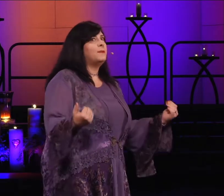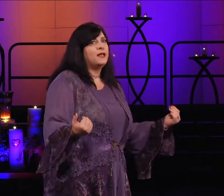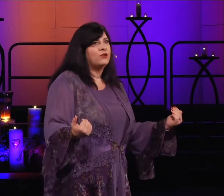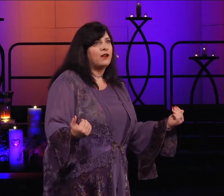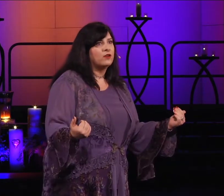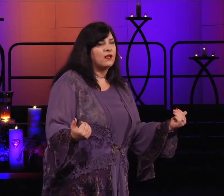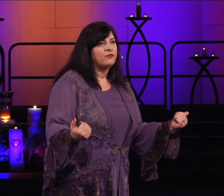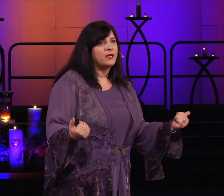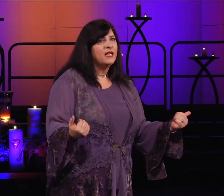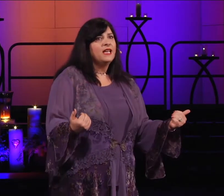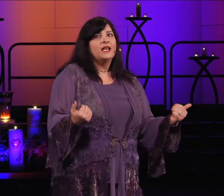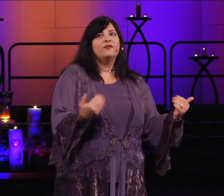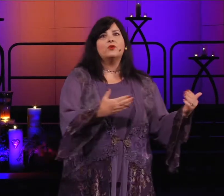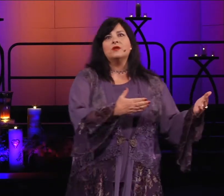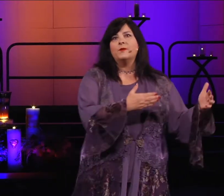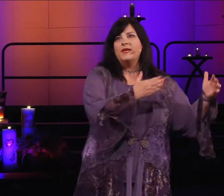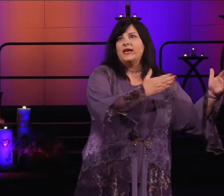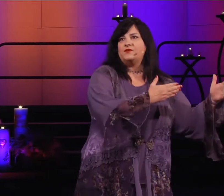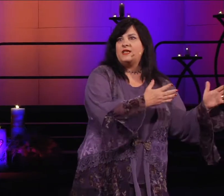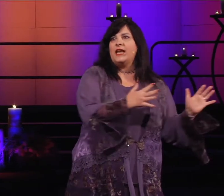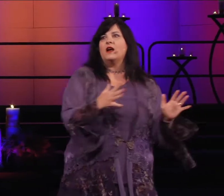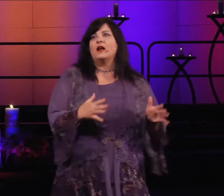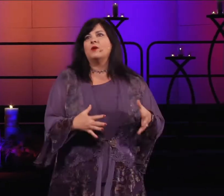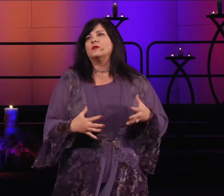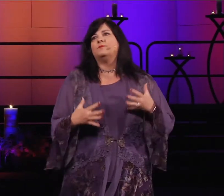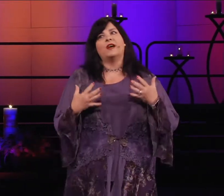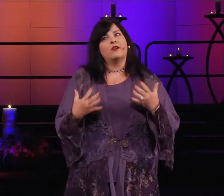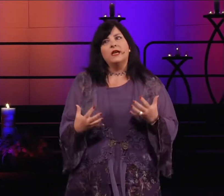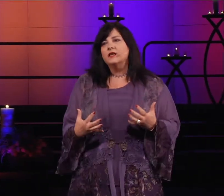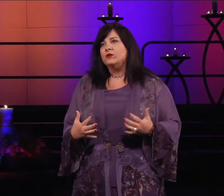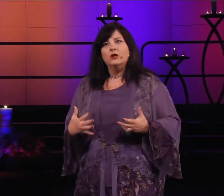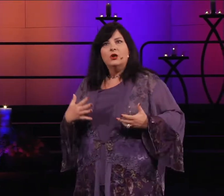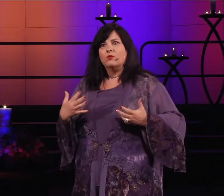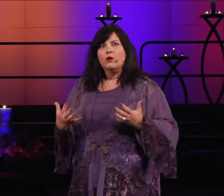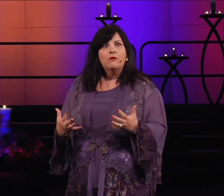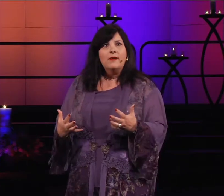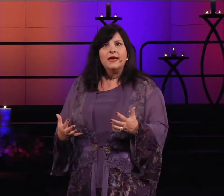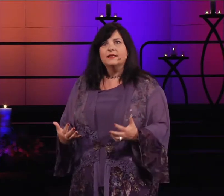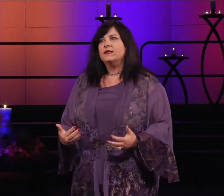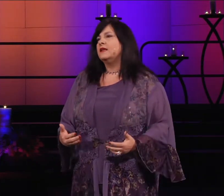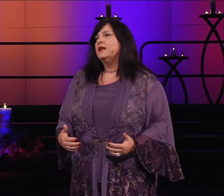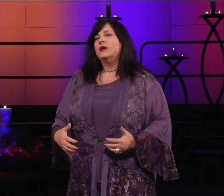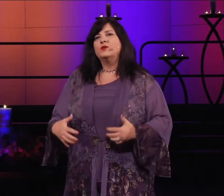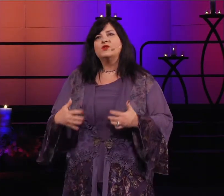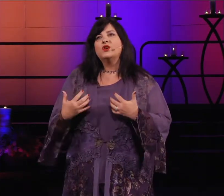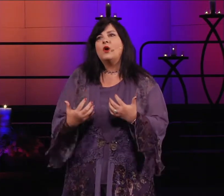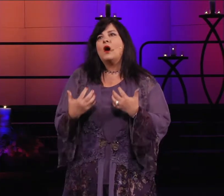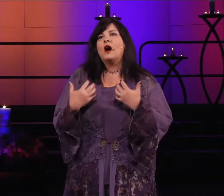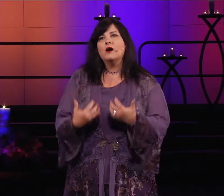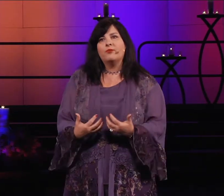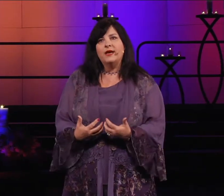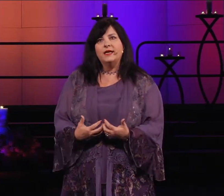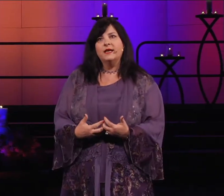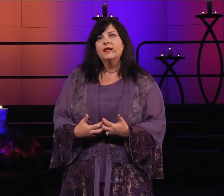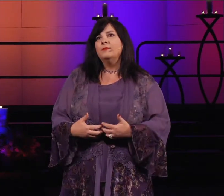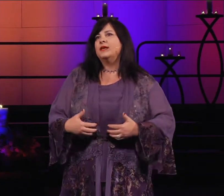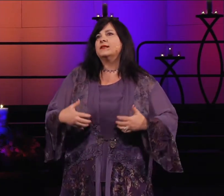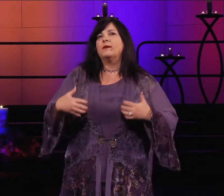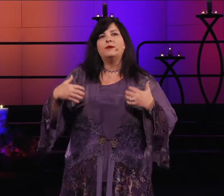way that anybody could ever love me. And of course, from the age of 10 on, I was very into romance, and it was so heartbreaking